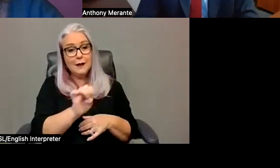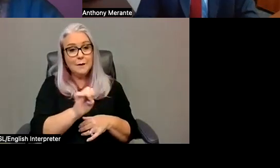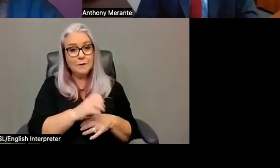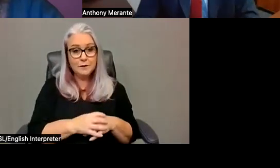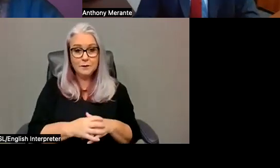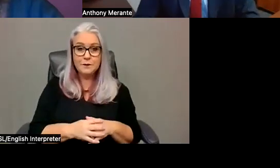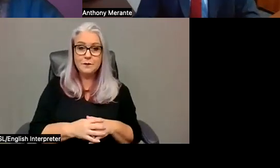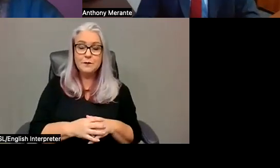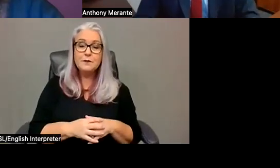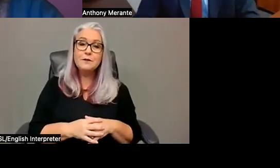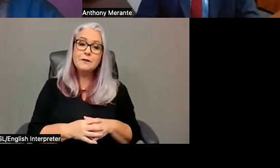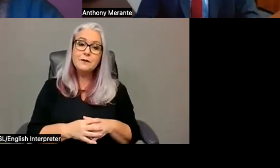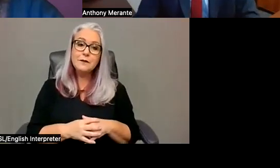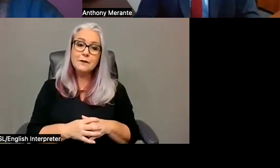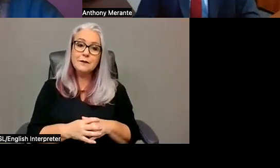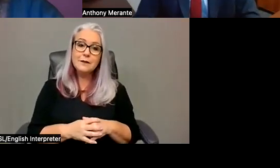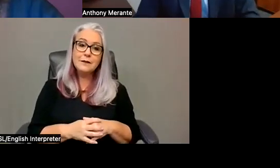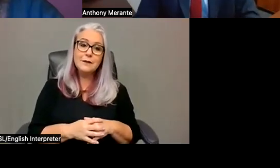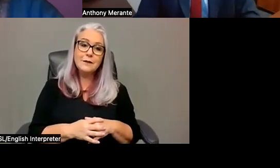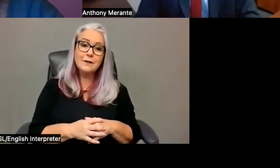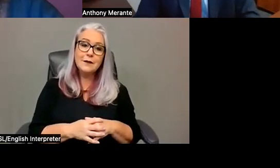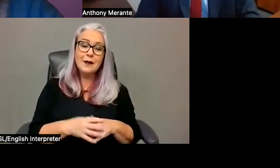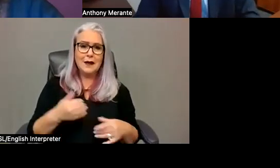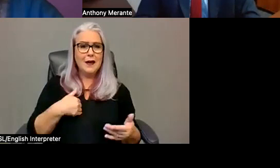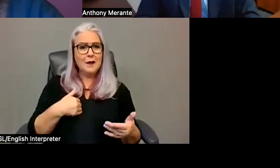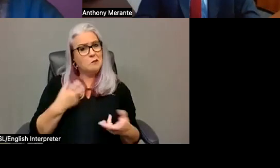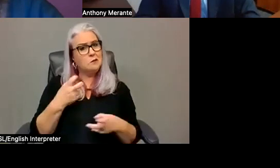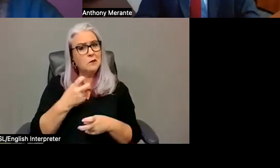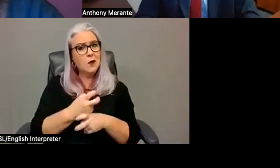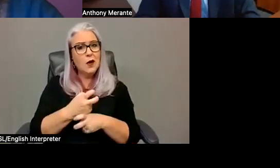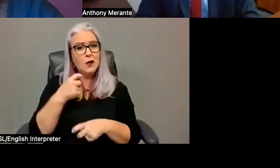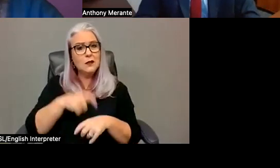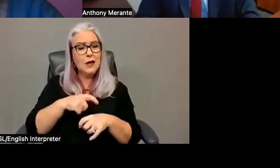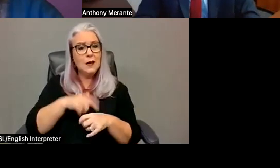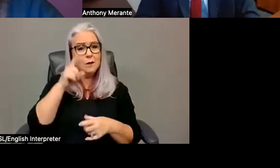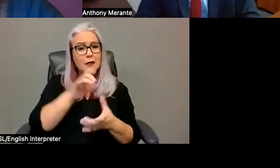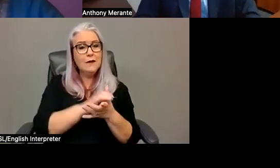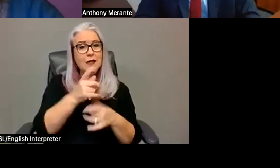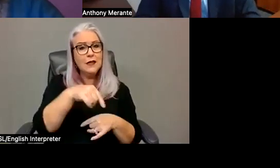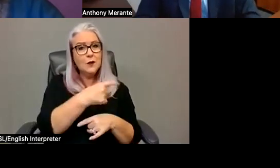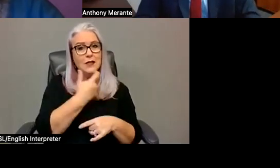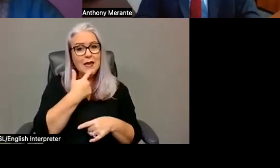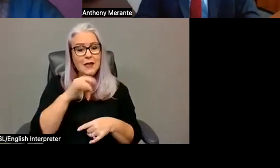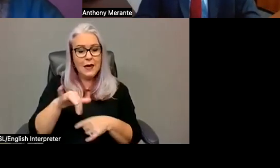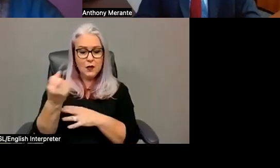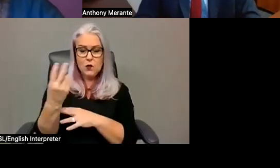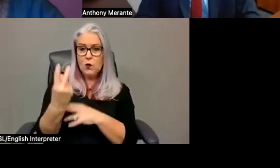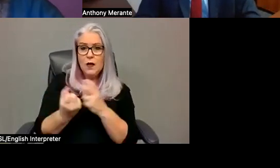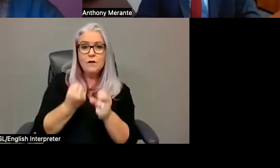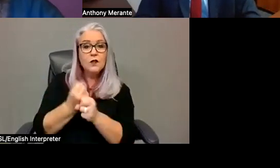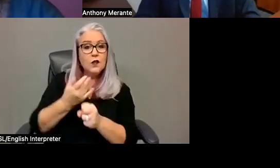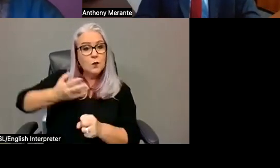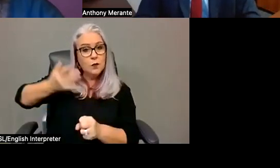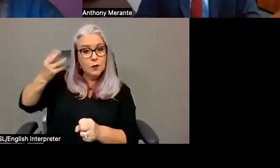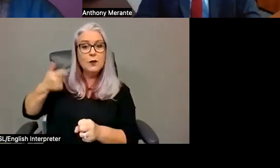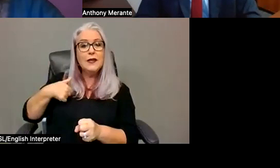Well, I can't believe that he would say that, because 12 years ago, when he first ran for mayor, he was a believer in